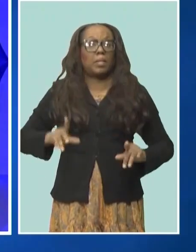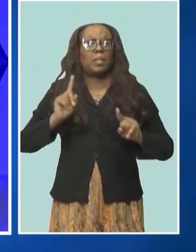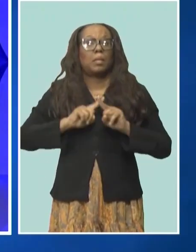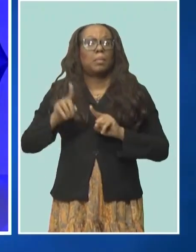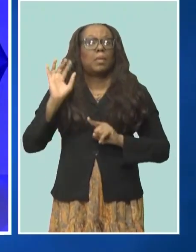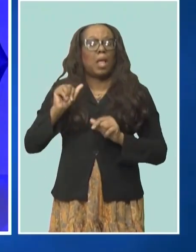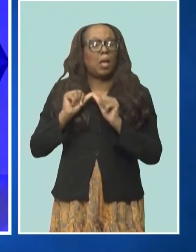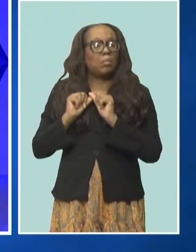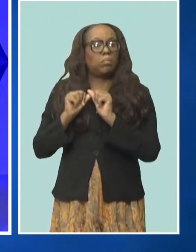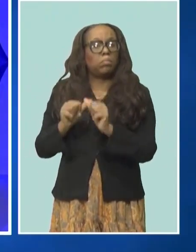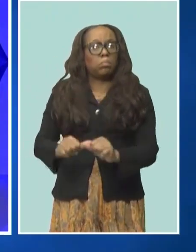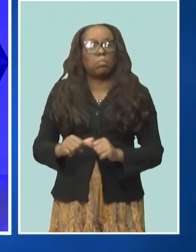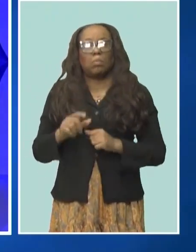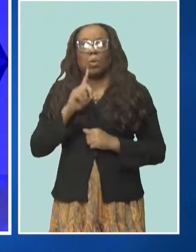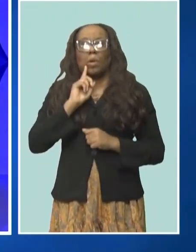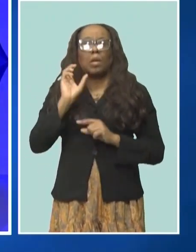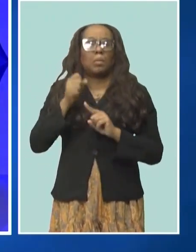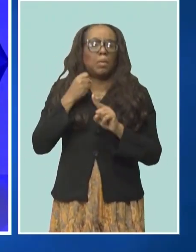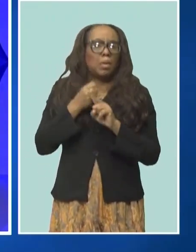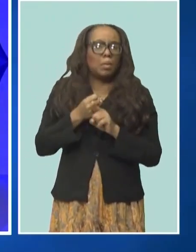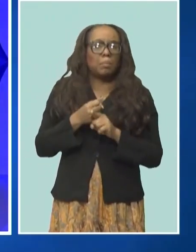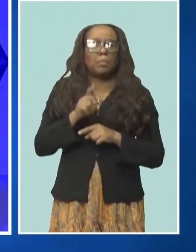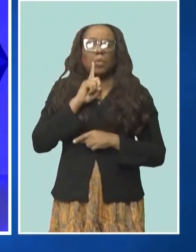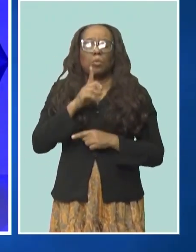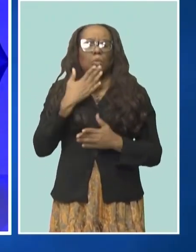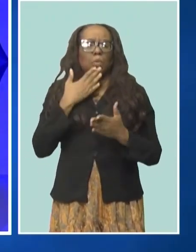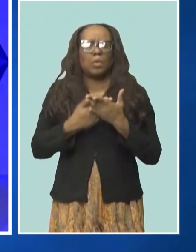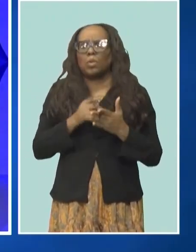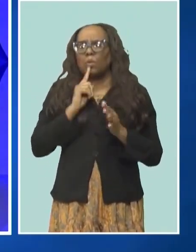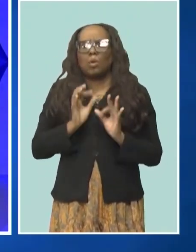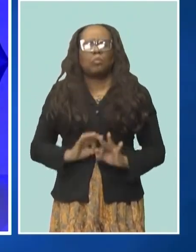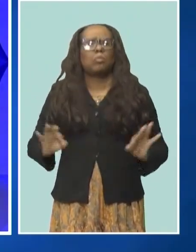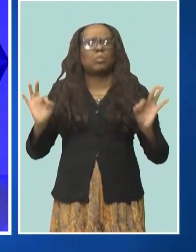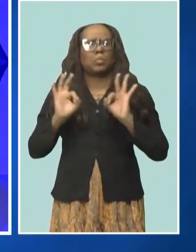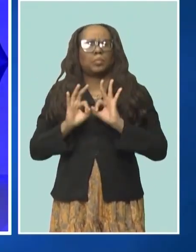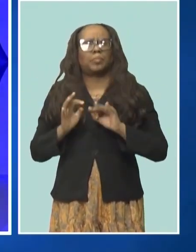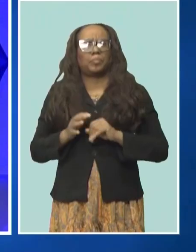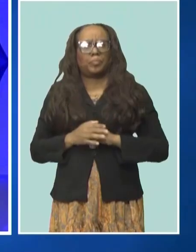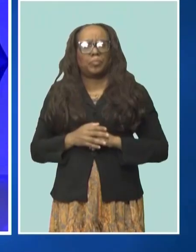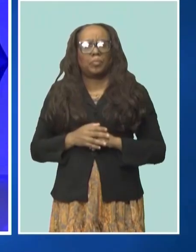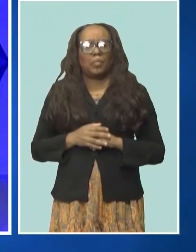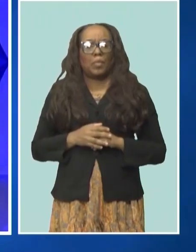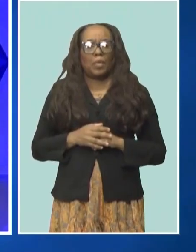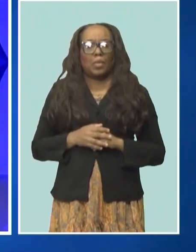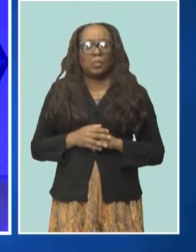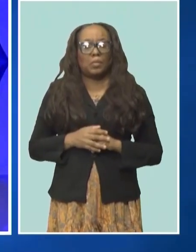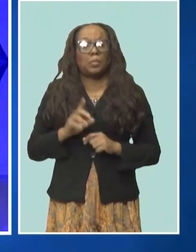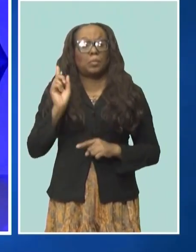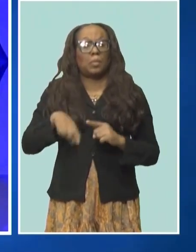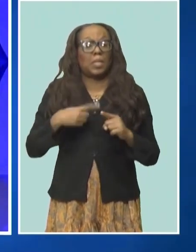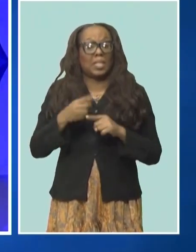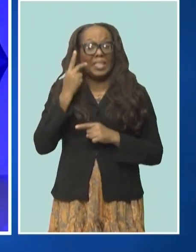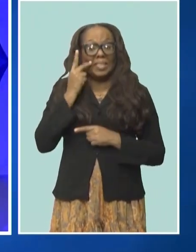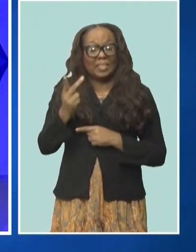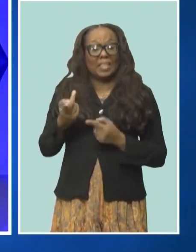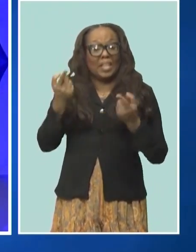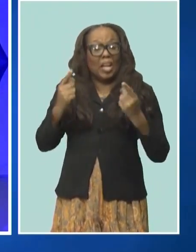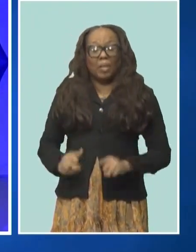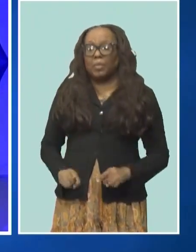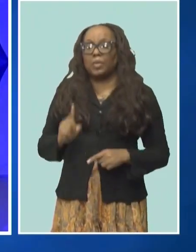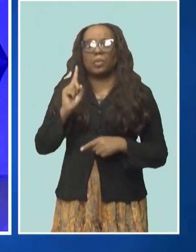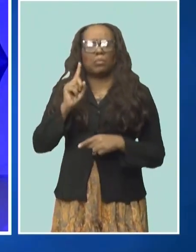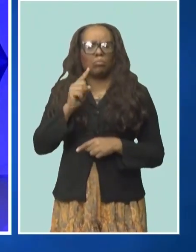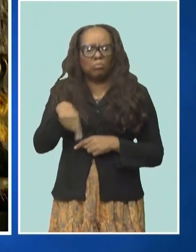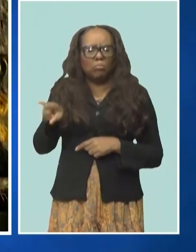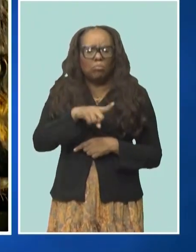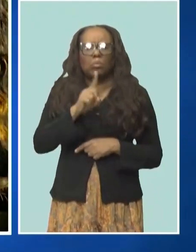and impact, was really fundamental. And it is these things that are important, that are